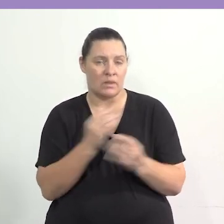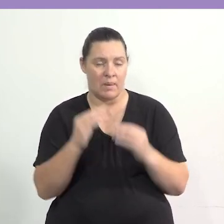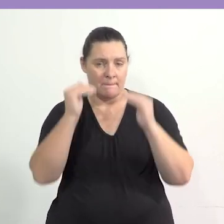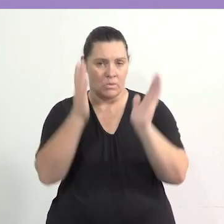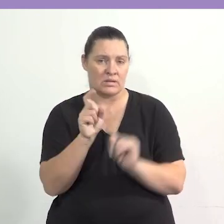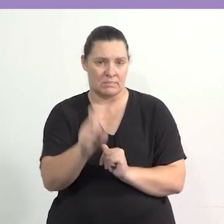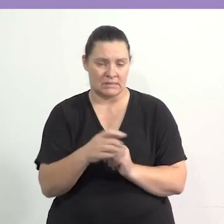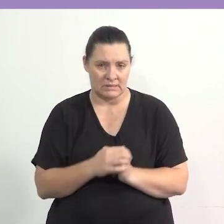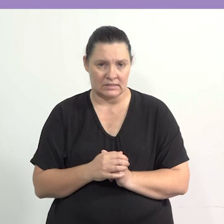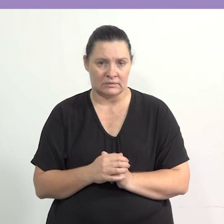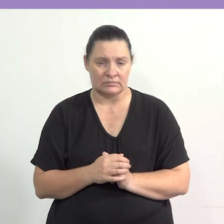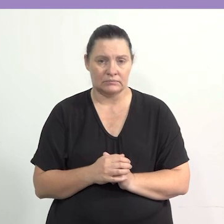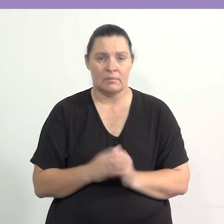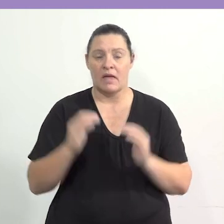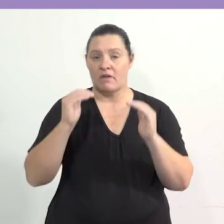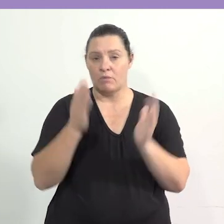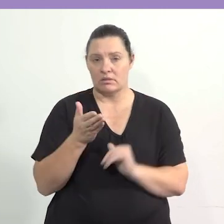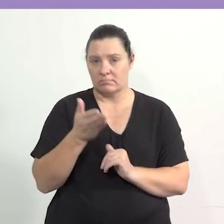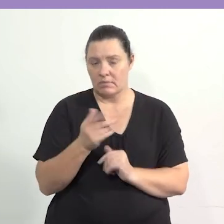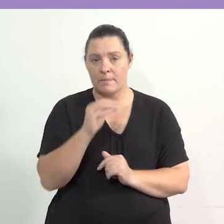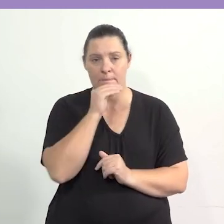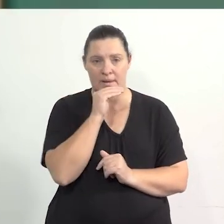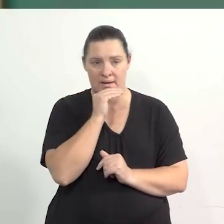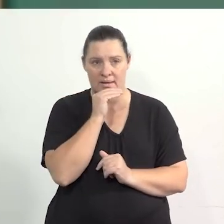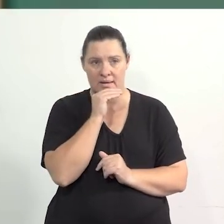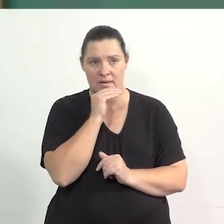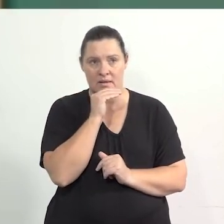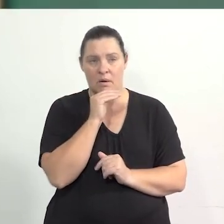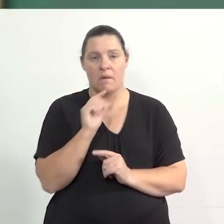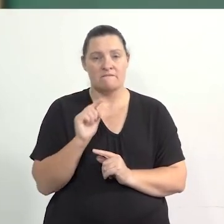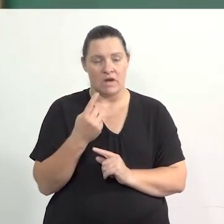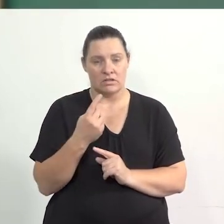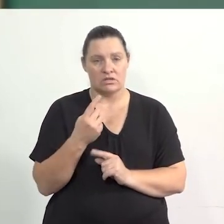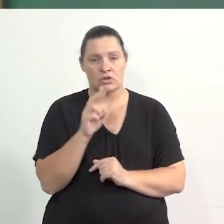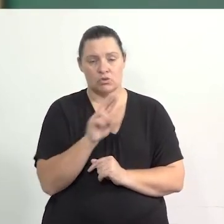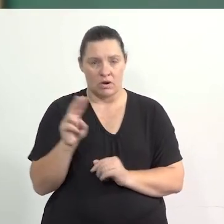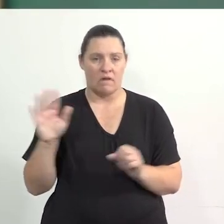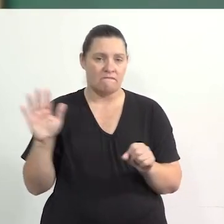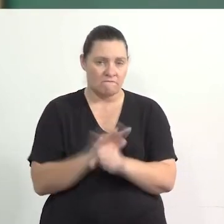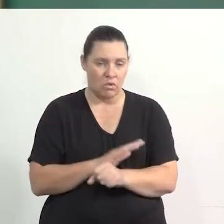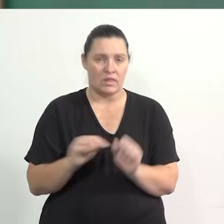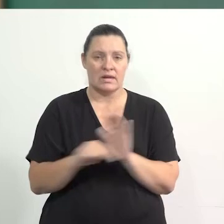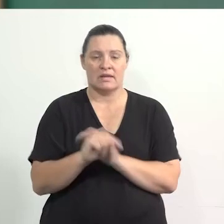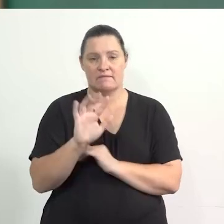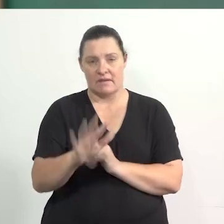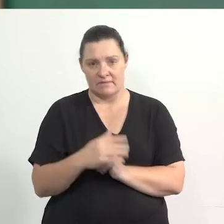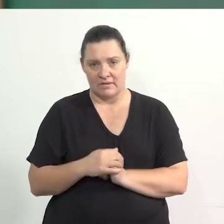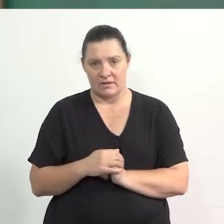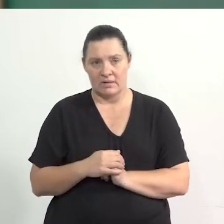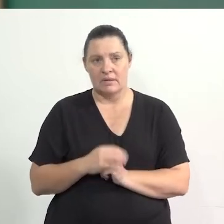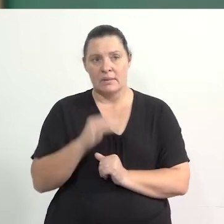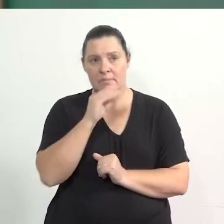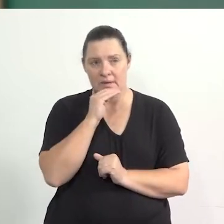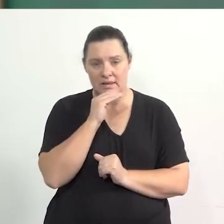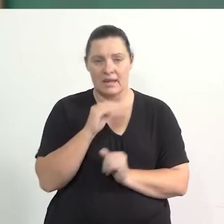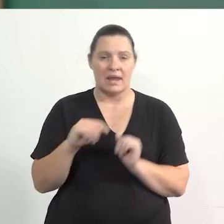them in brackets? So the fact that there are brackets there means that we are squaring the whole negative 5. So this means